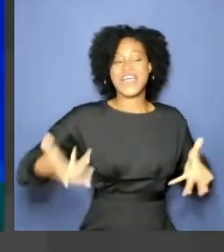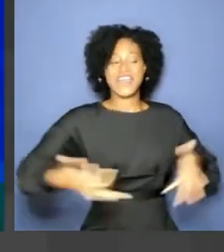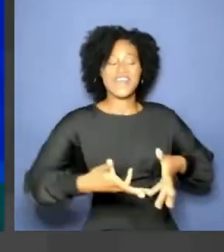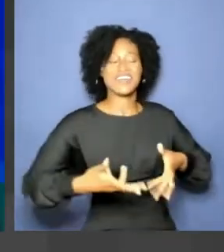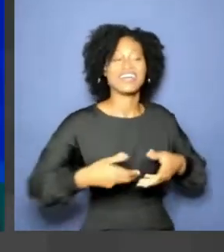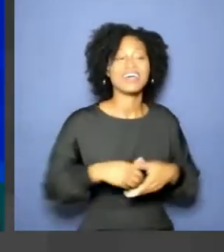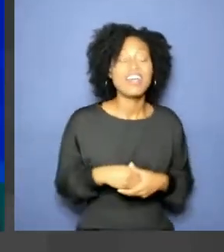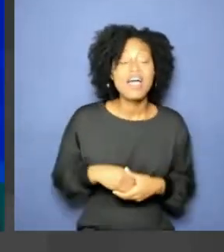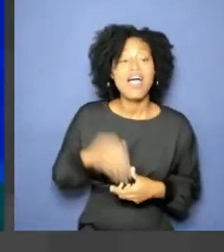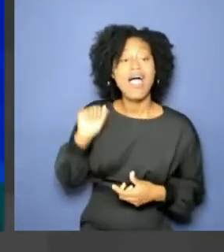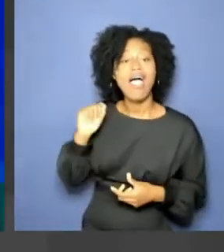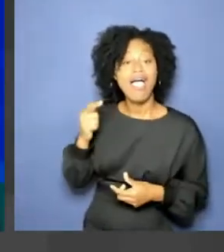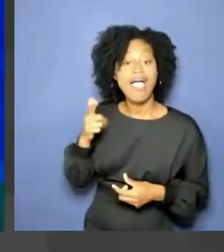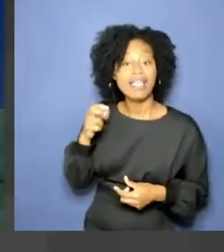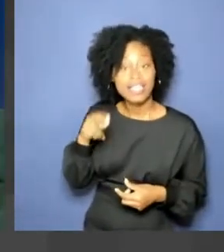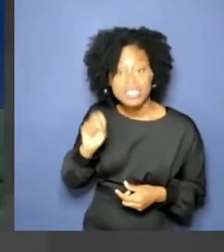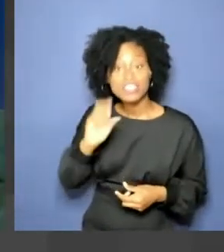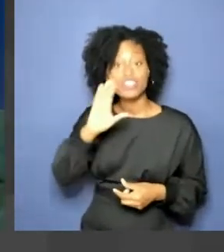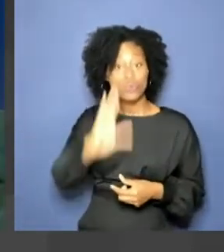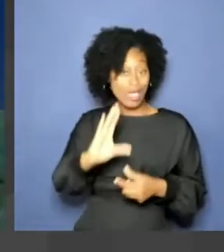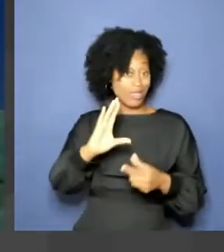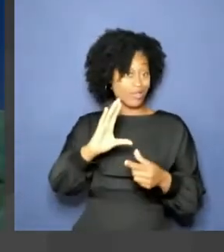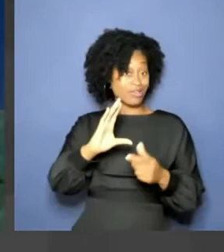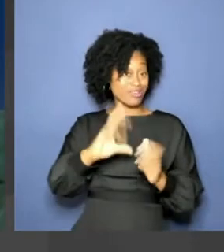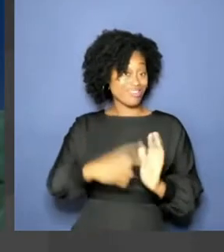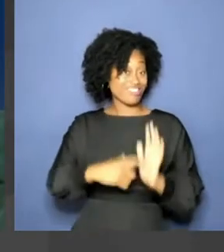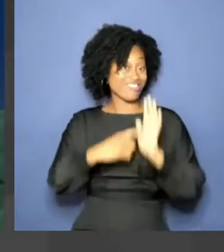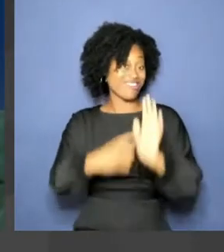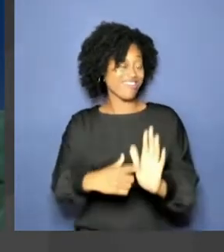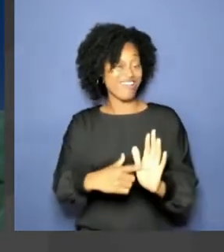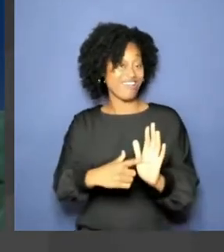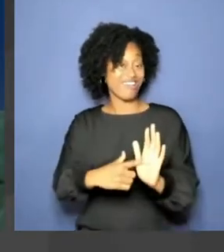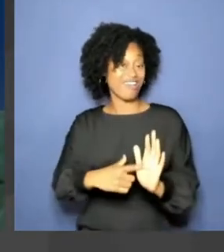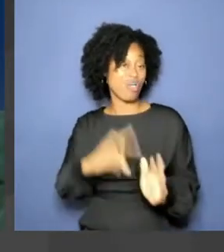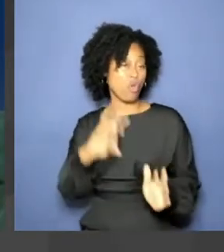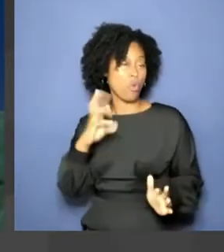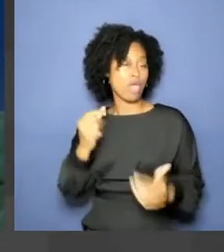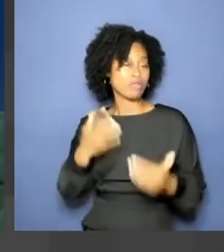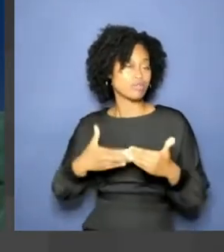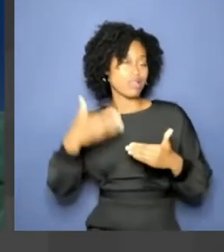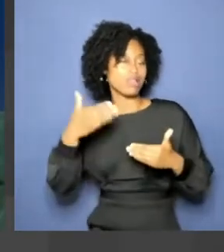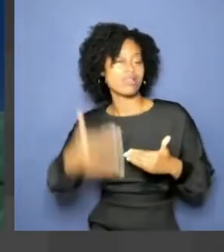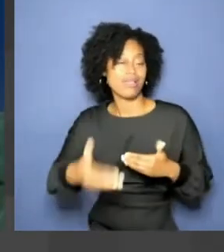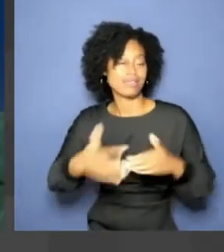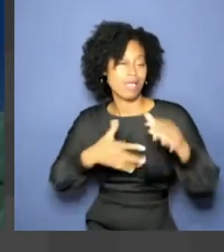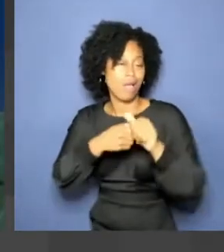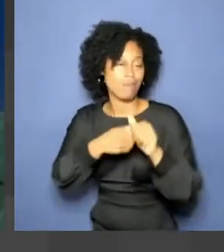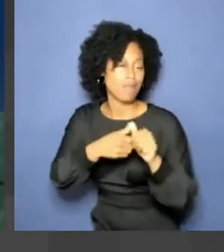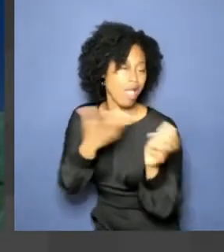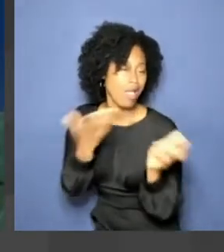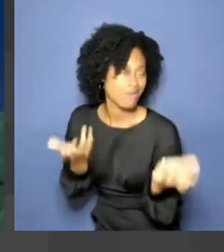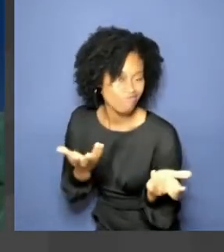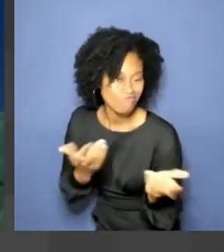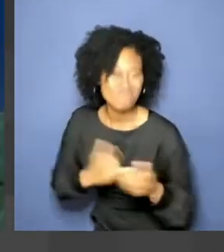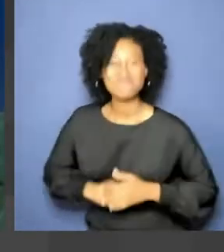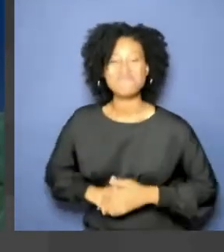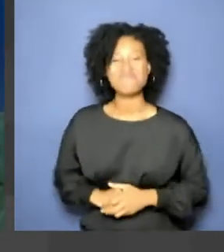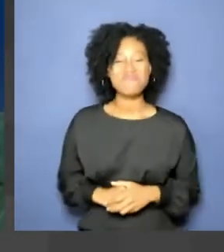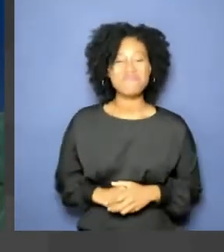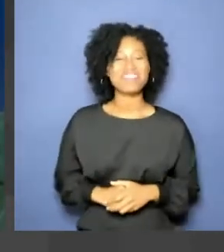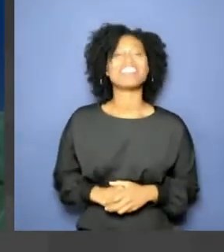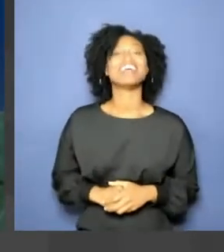going to reveal to us what the next update is. Yes.